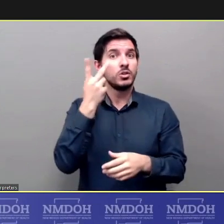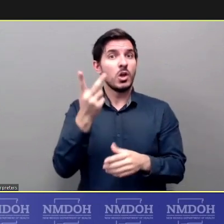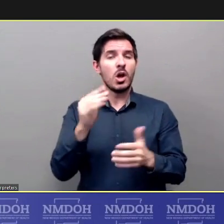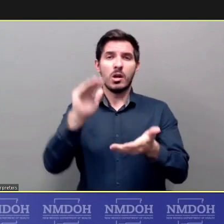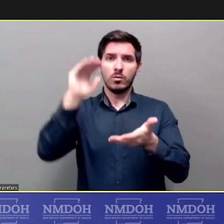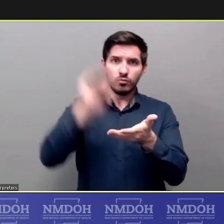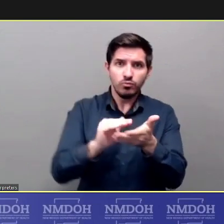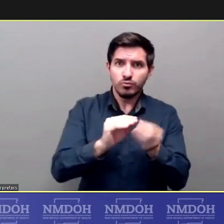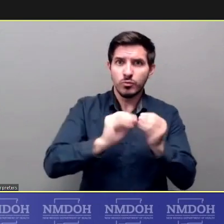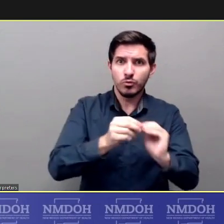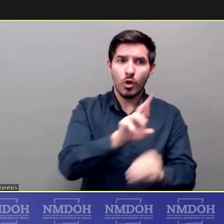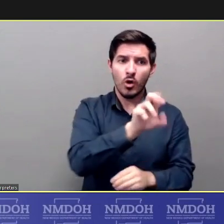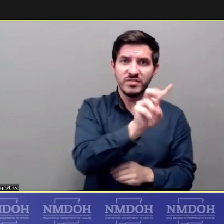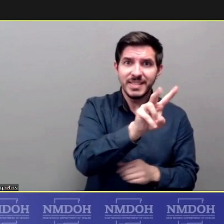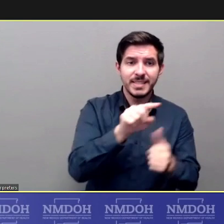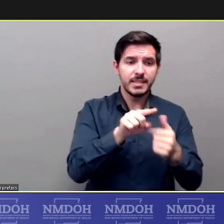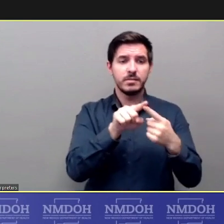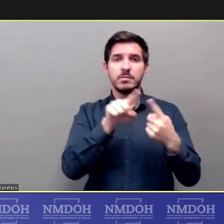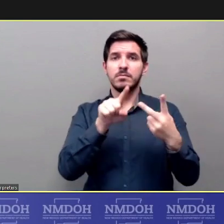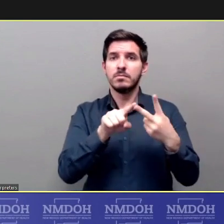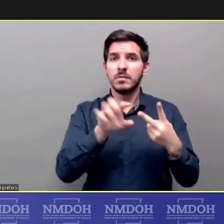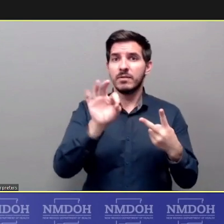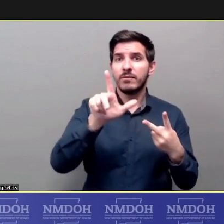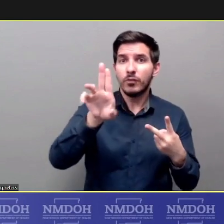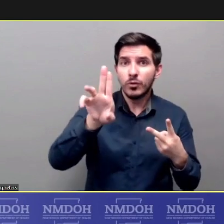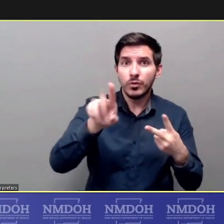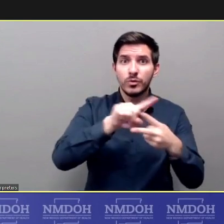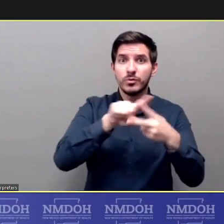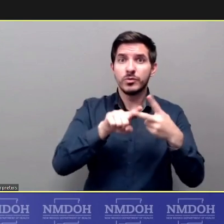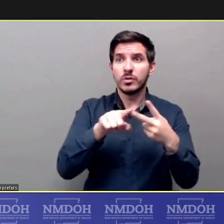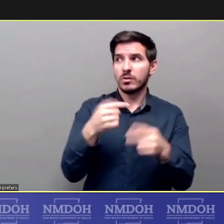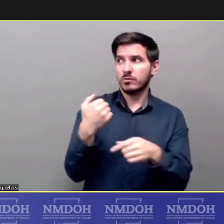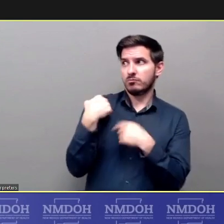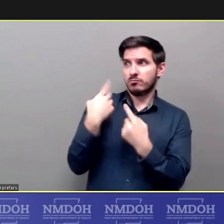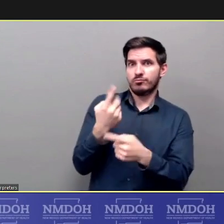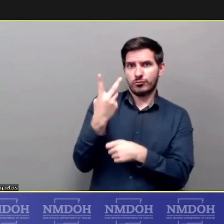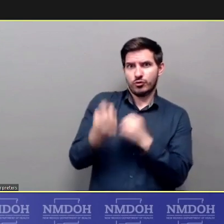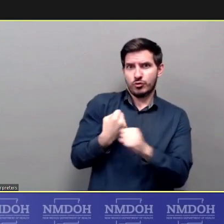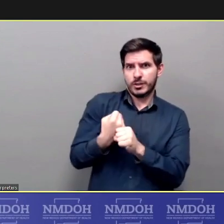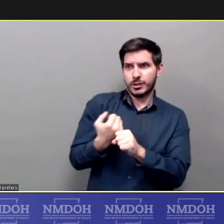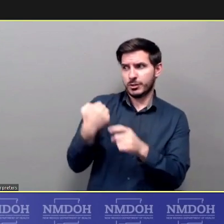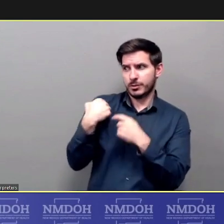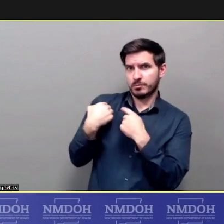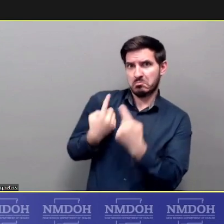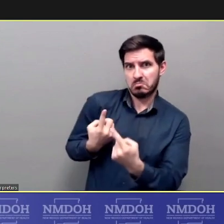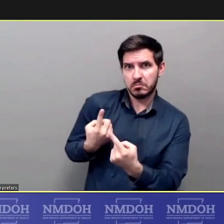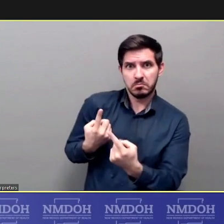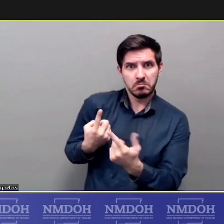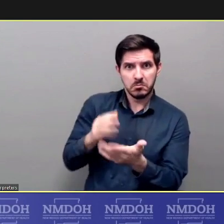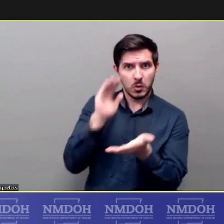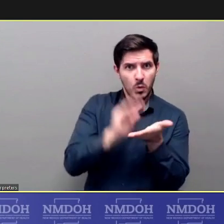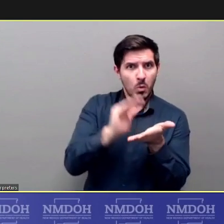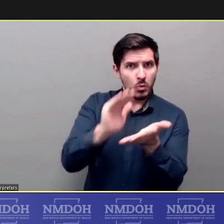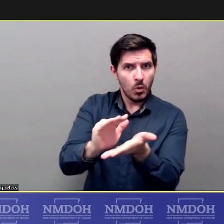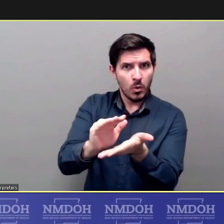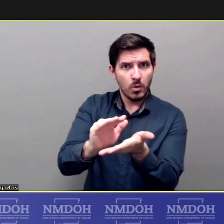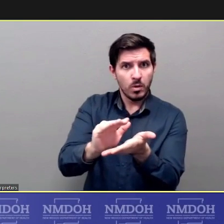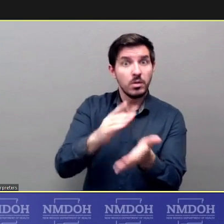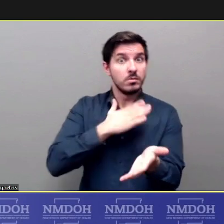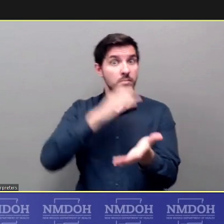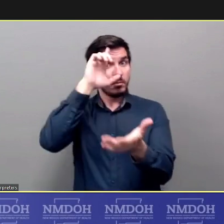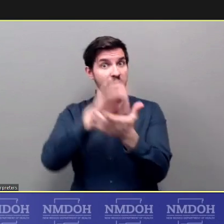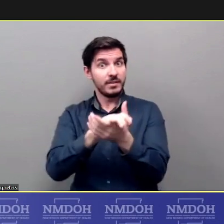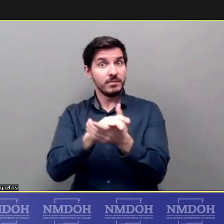RSV and influenza for the past 2 seasons. And my belief is that's due to the